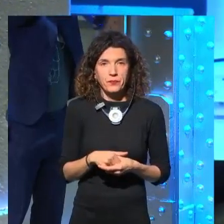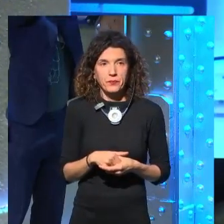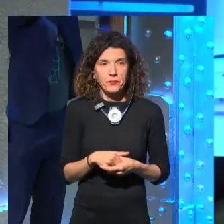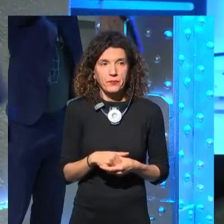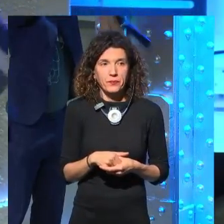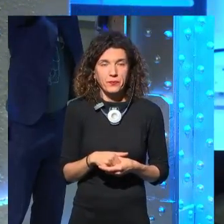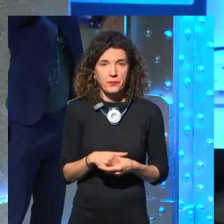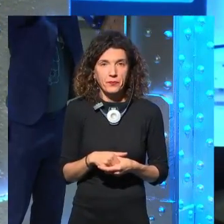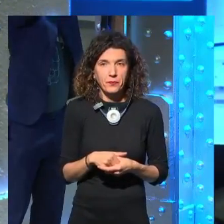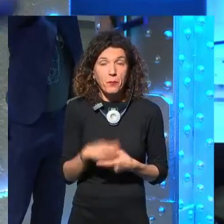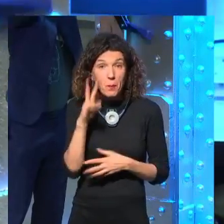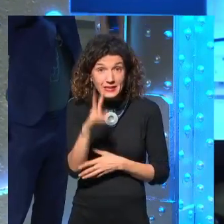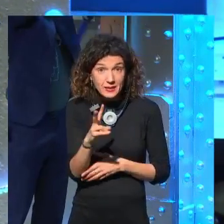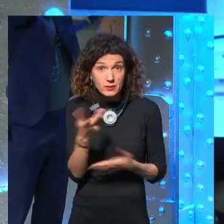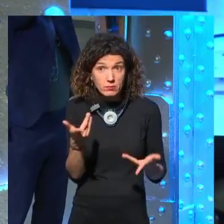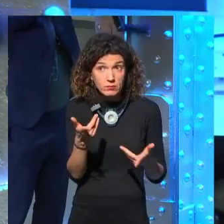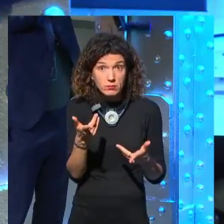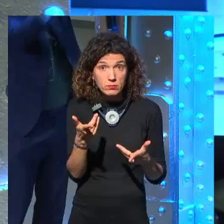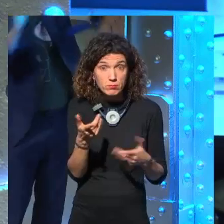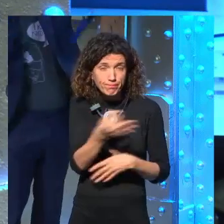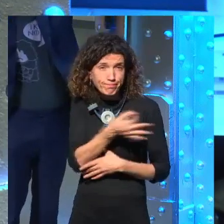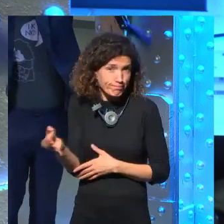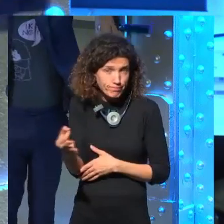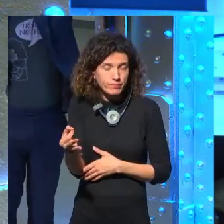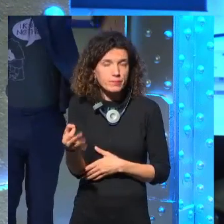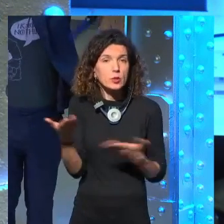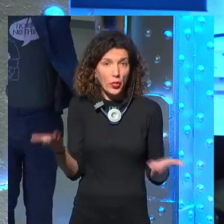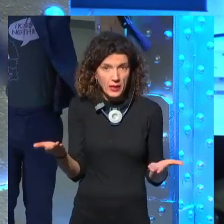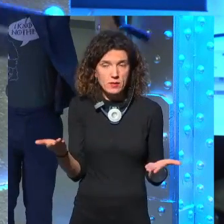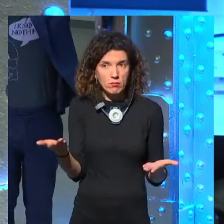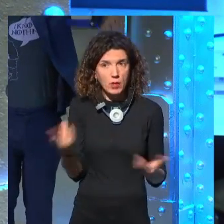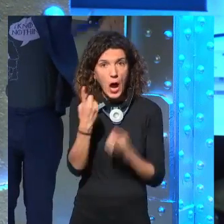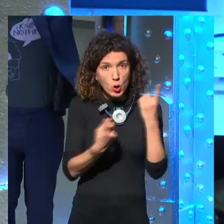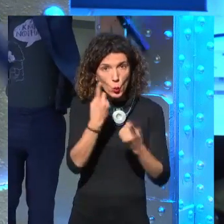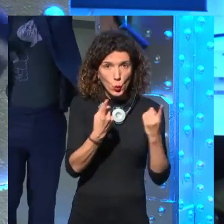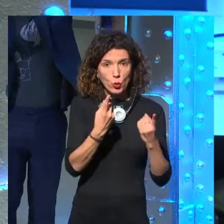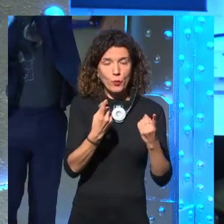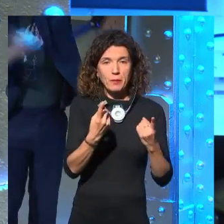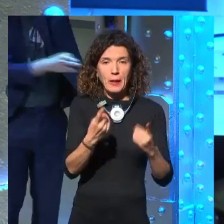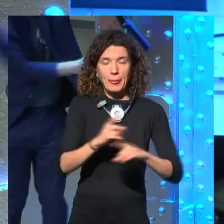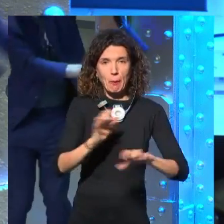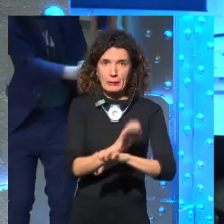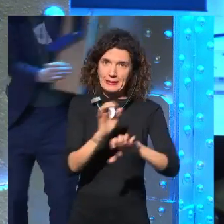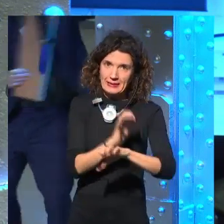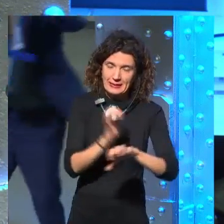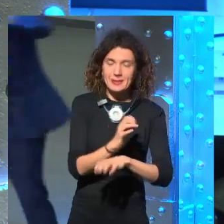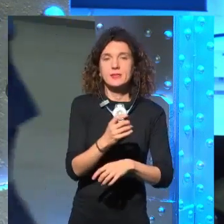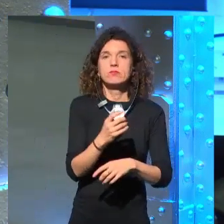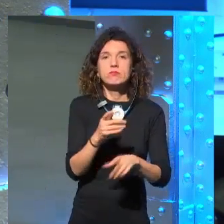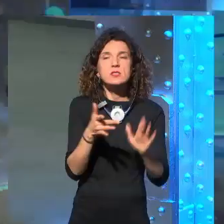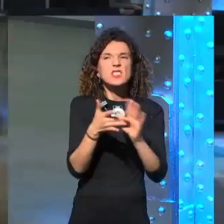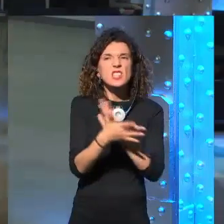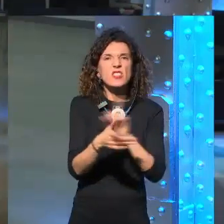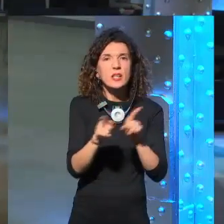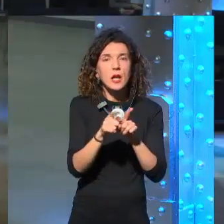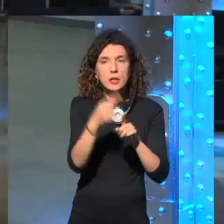You got one more? Yes, yes. Now, I think the fact that some of you are even laughing at this is an indication of the unknowability. I'll do the other